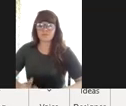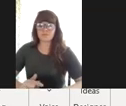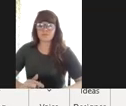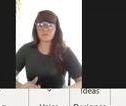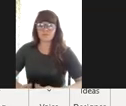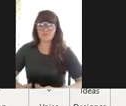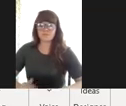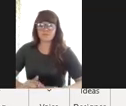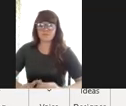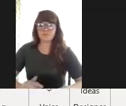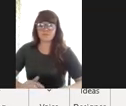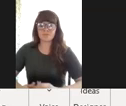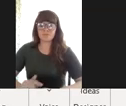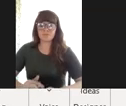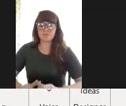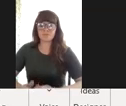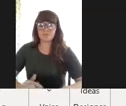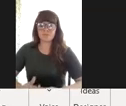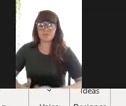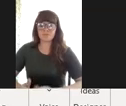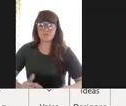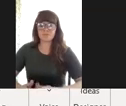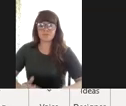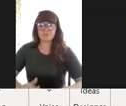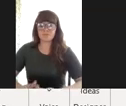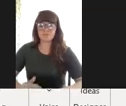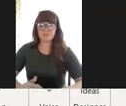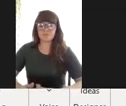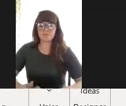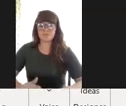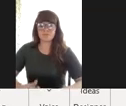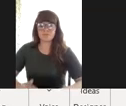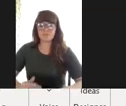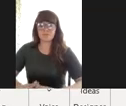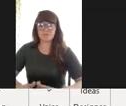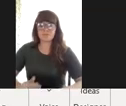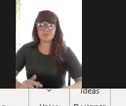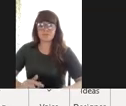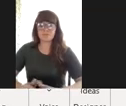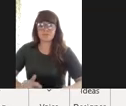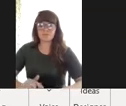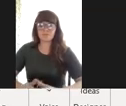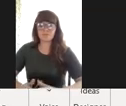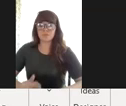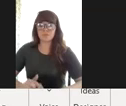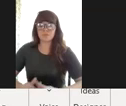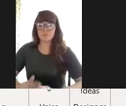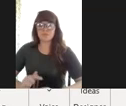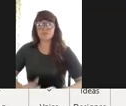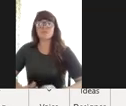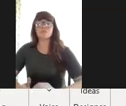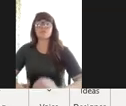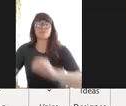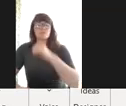Okay. So context, and based on the context of Romans 5:1, it can be either positional or experiential.